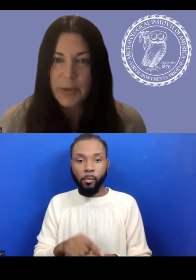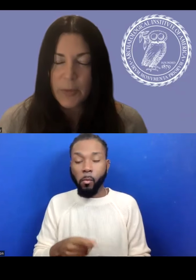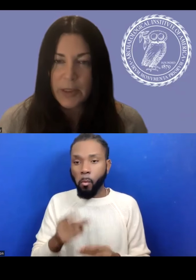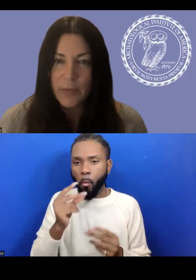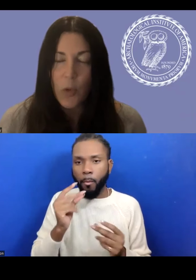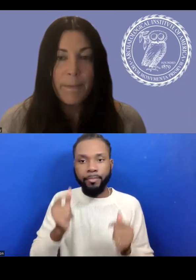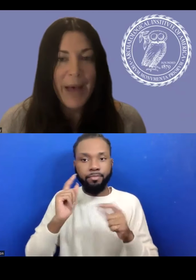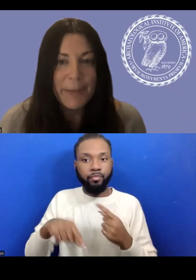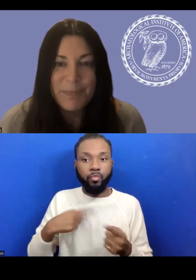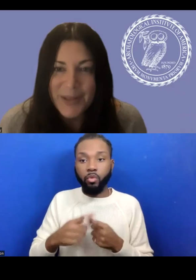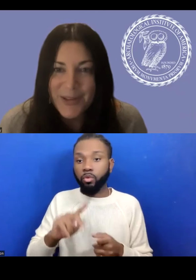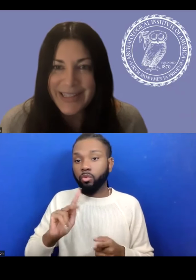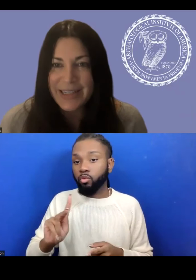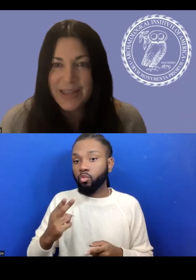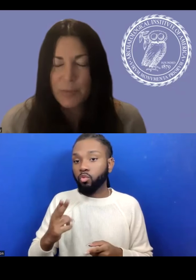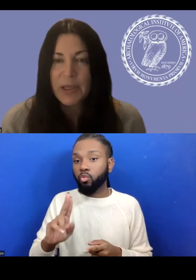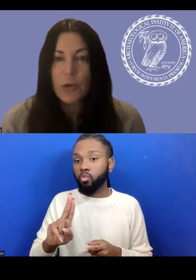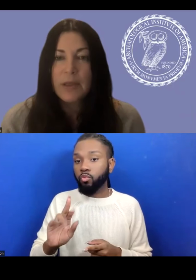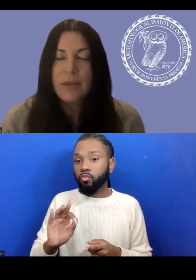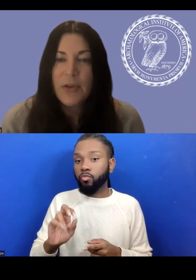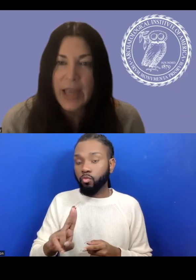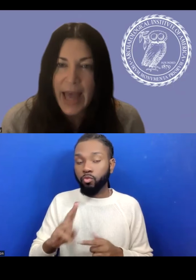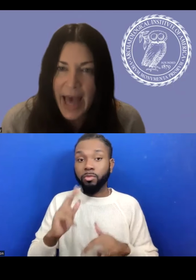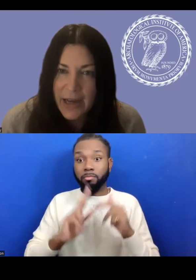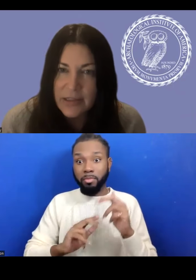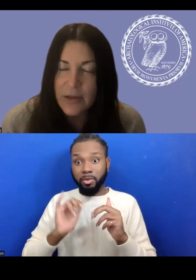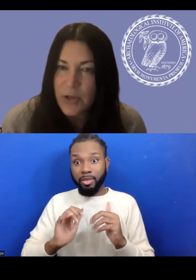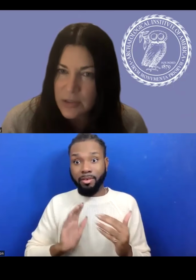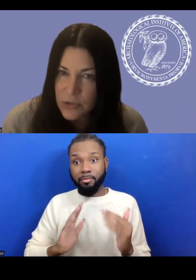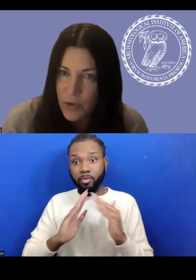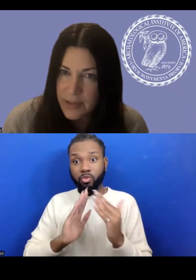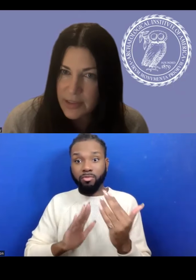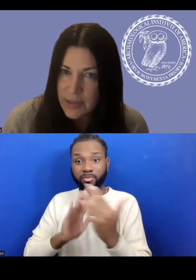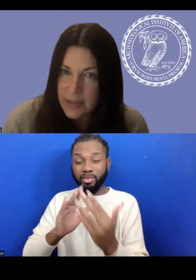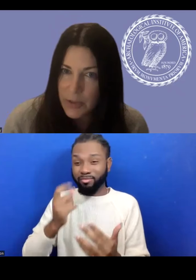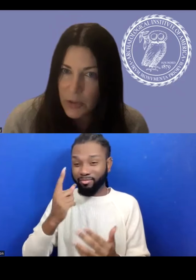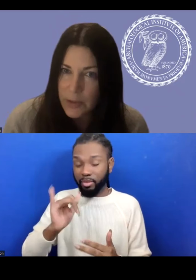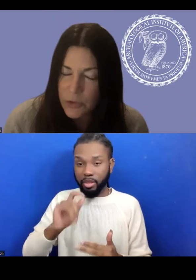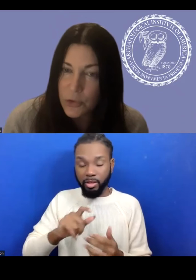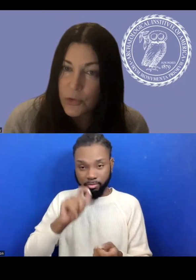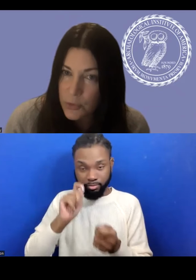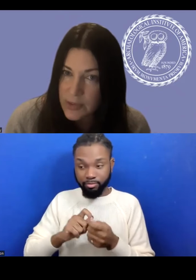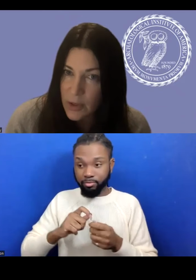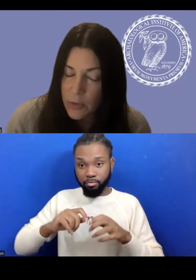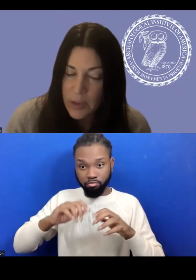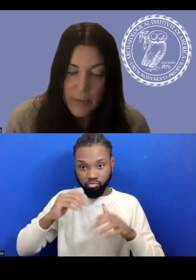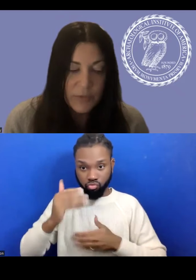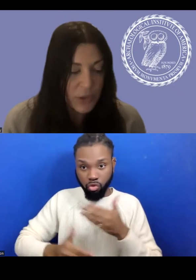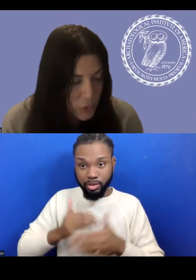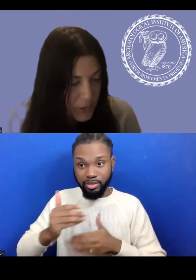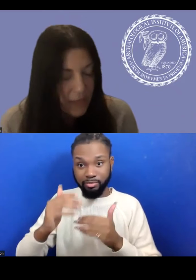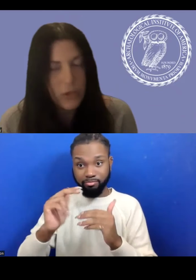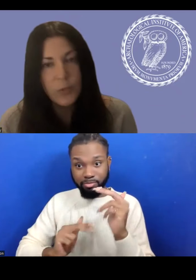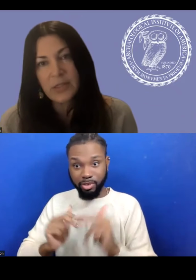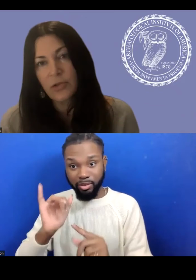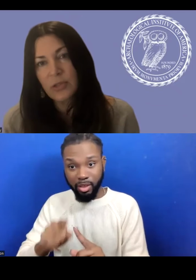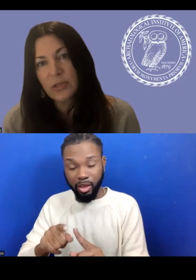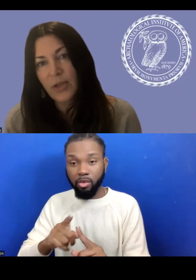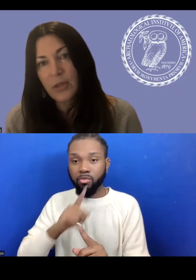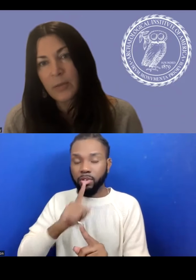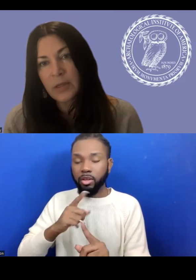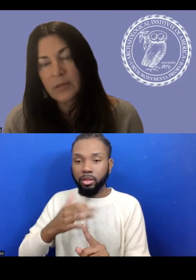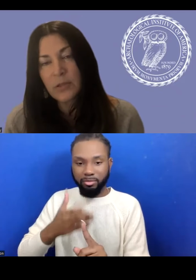this pyramid, or by building the pyramid, the very act of constructing this pyramid, to do so, to create the